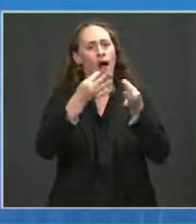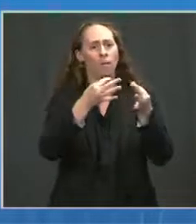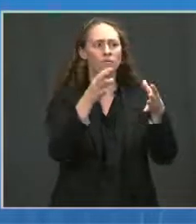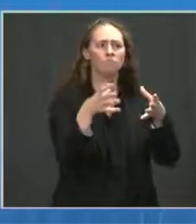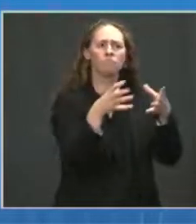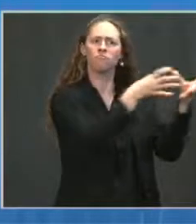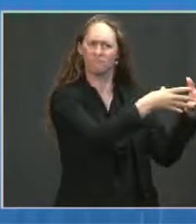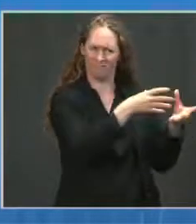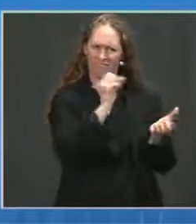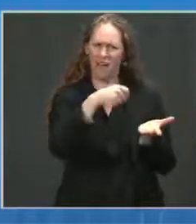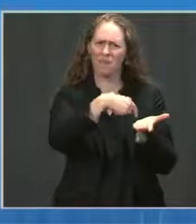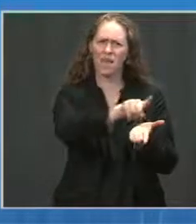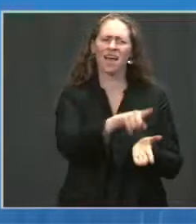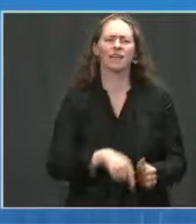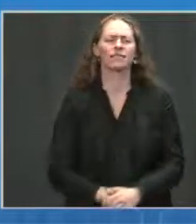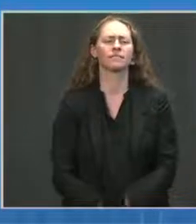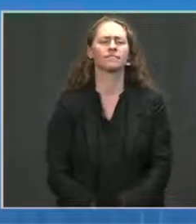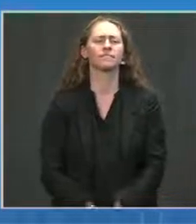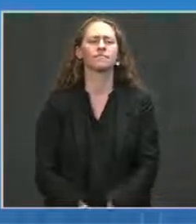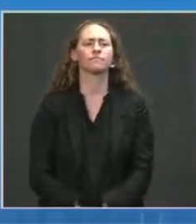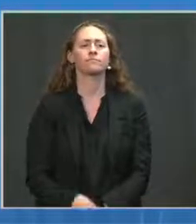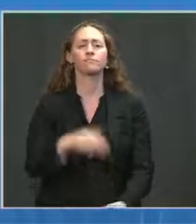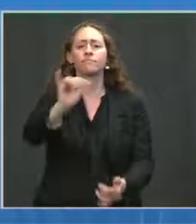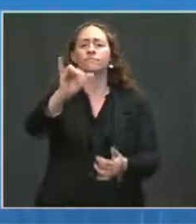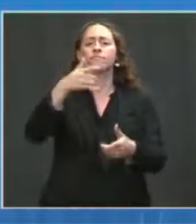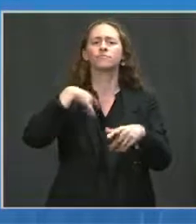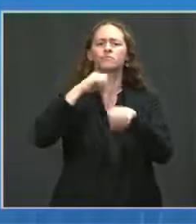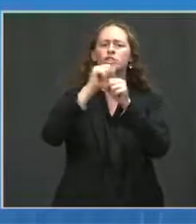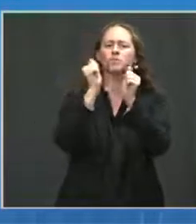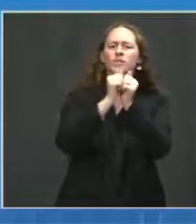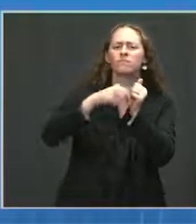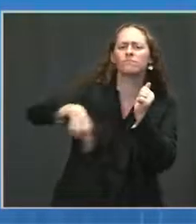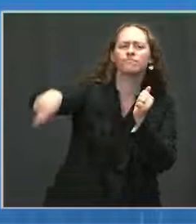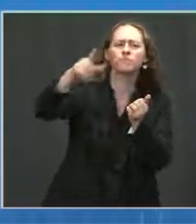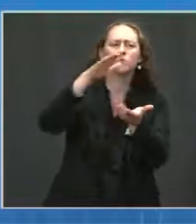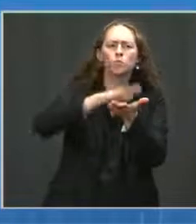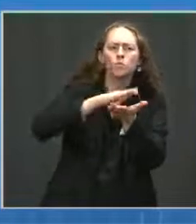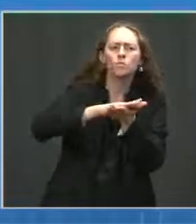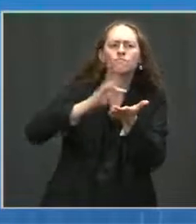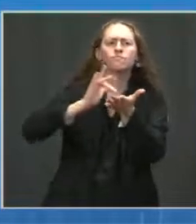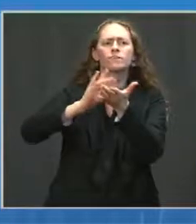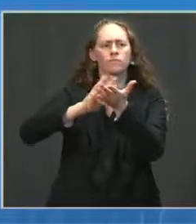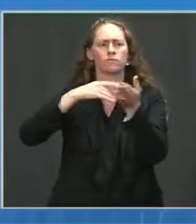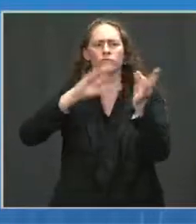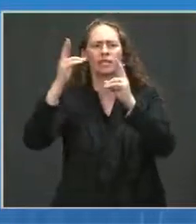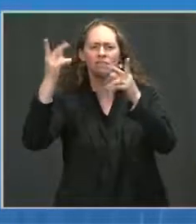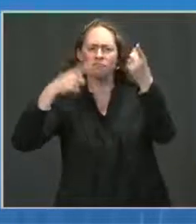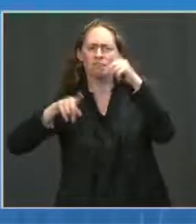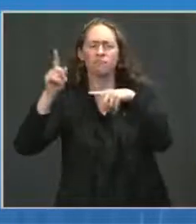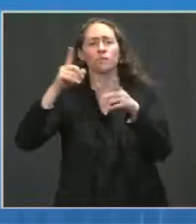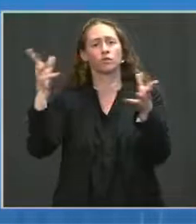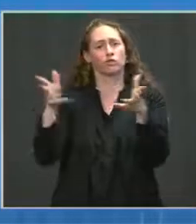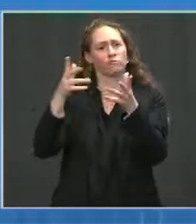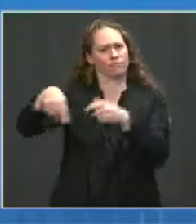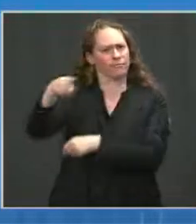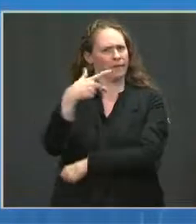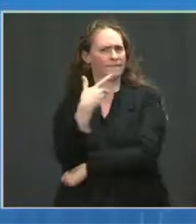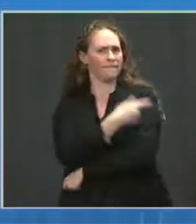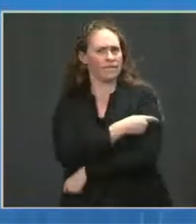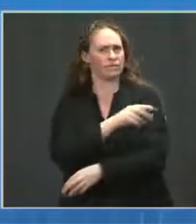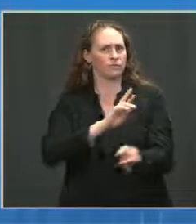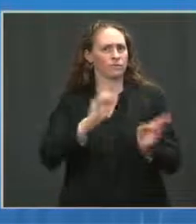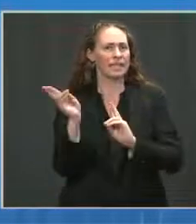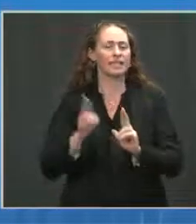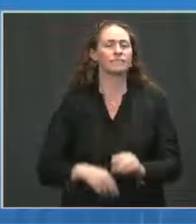vaccines to schools to make it as convenient as possible for students to get vaccinated. In the past 2 weeks, we've